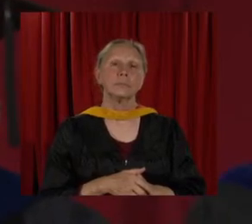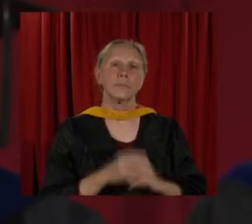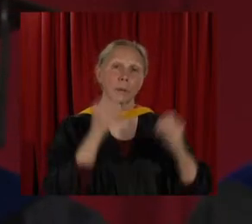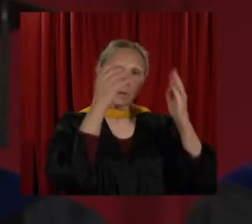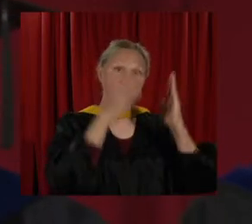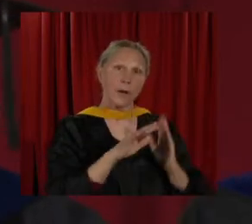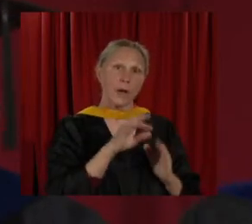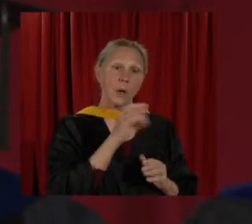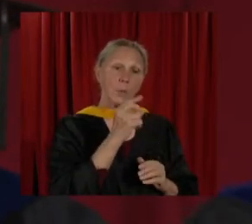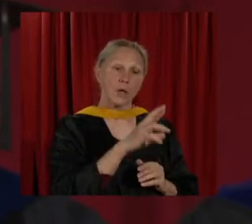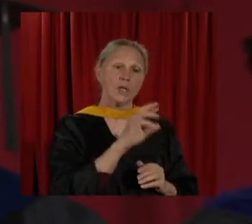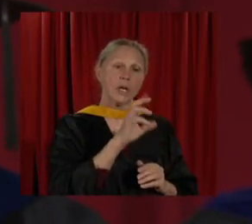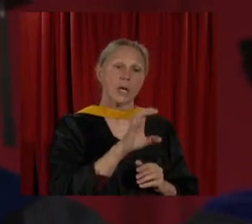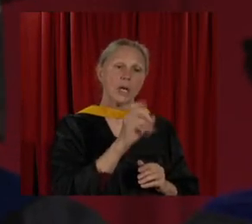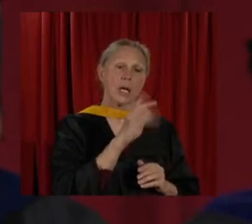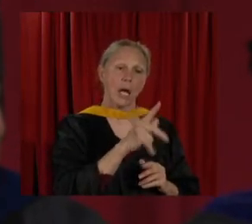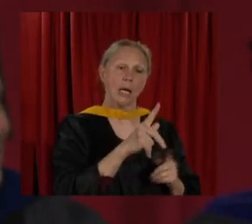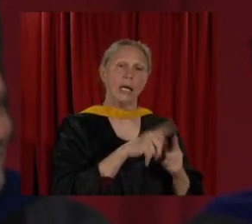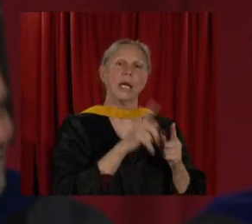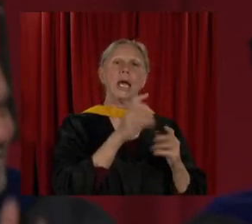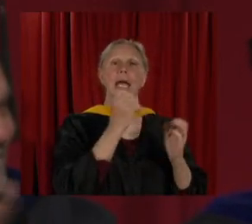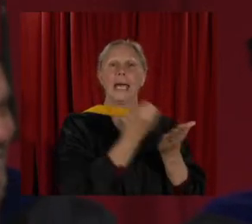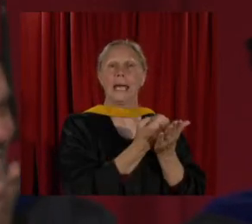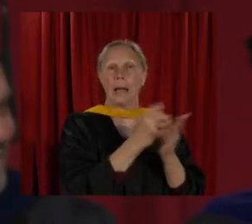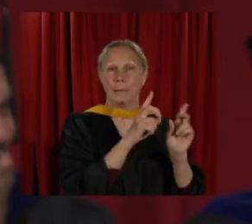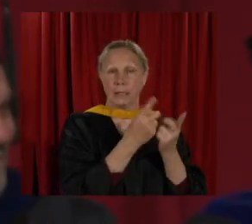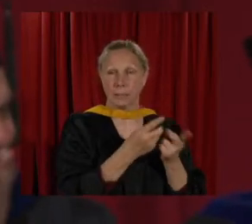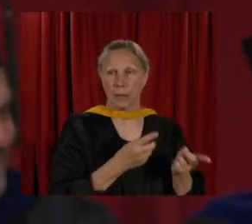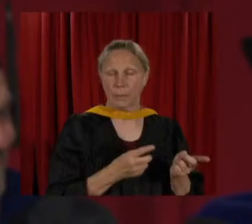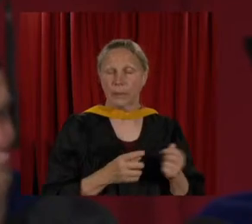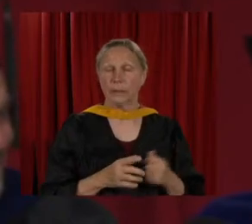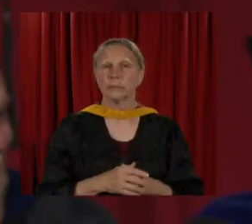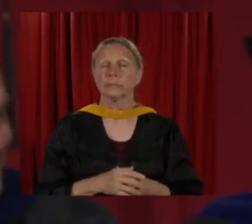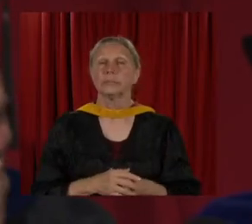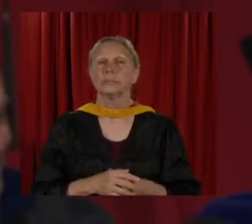Professor Raja Kali, Chair of Economics.